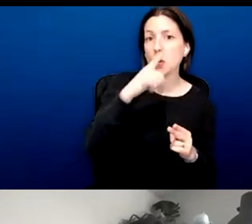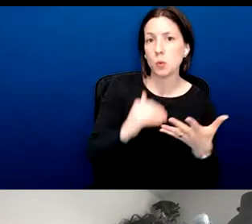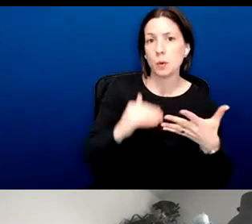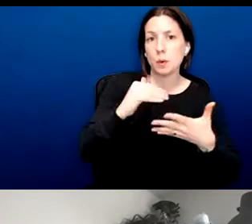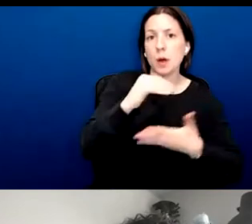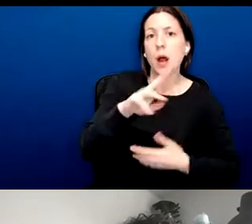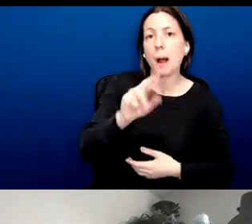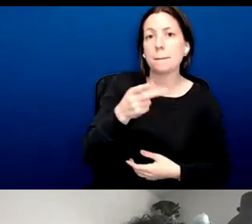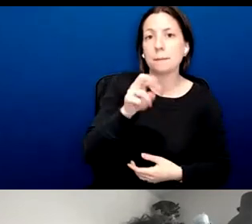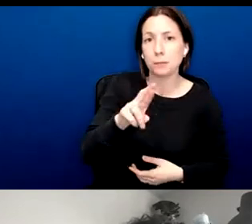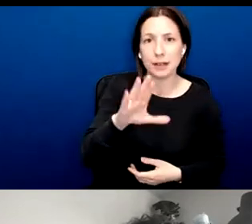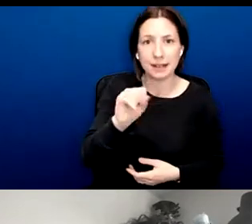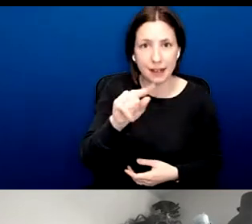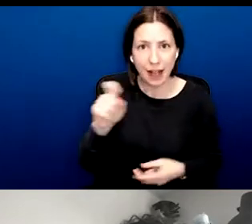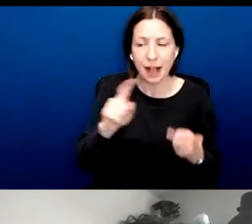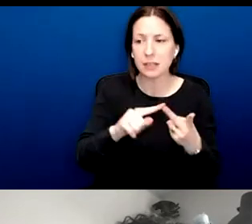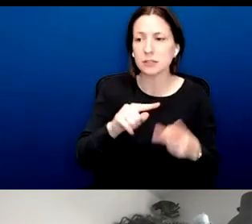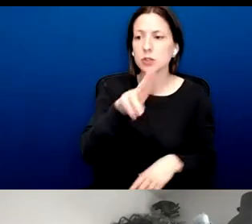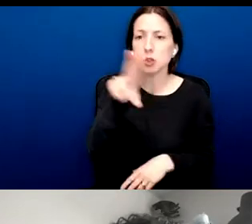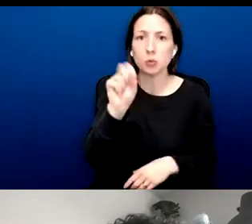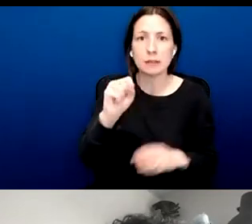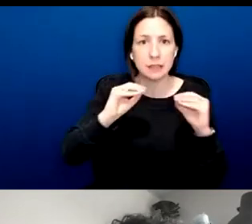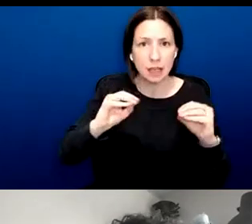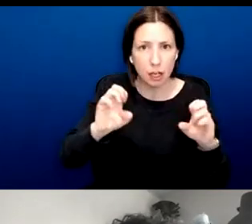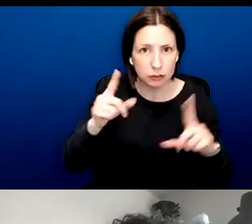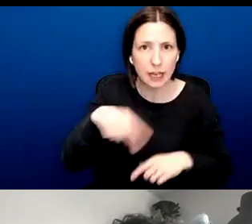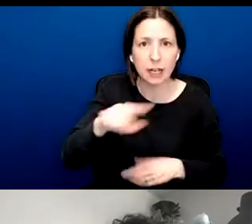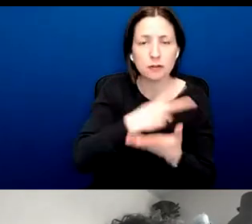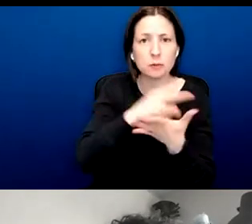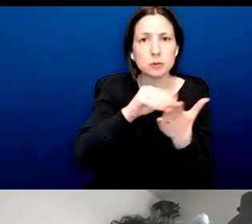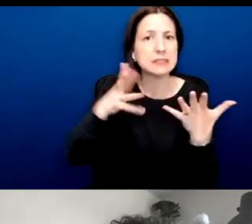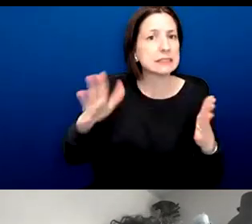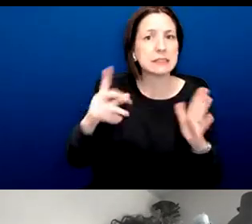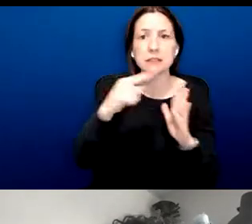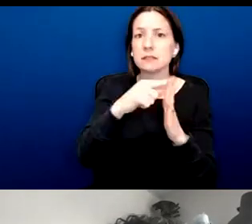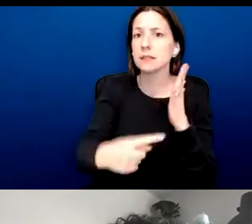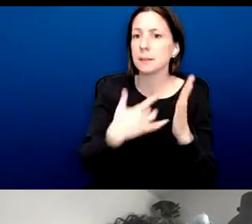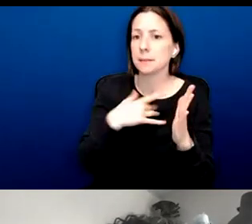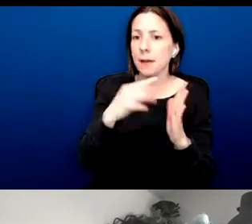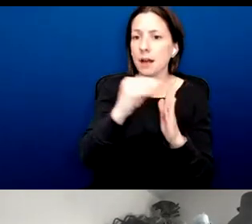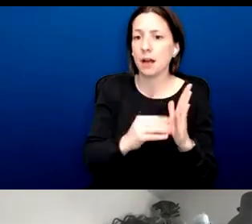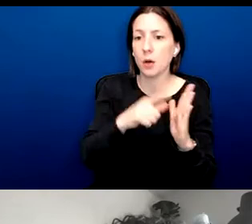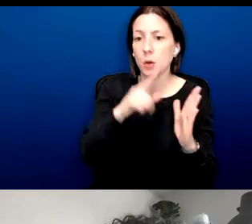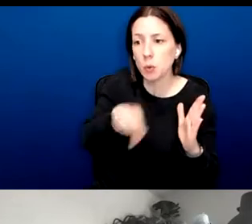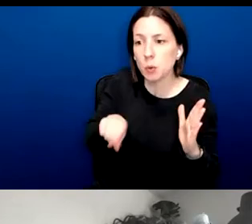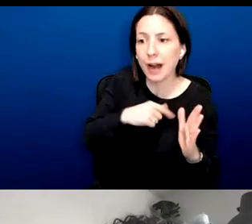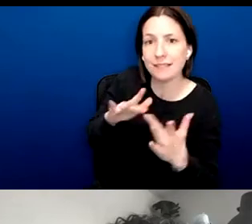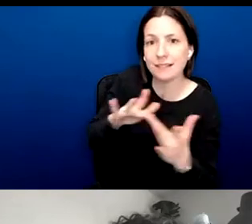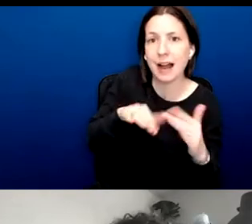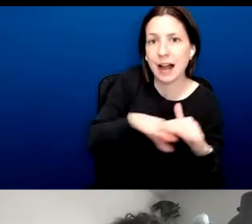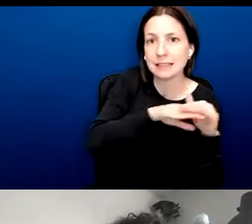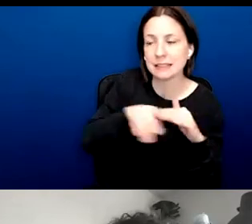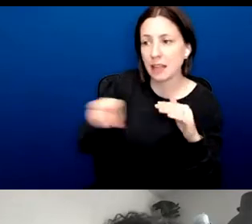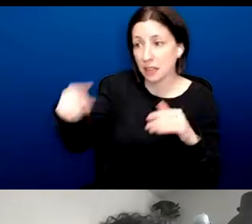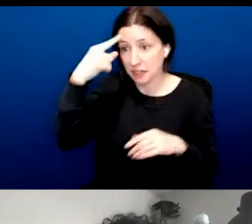US educated graduate student, because that's the person often that I have access to. So I'm very grateful